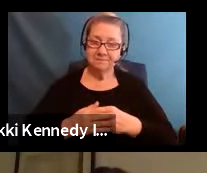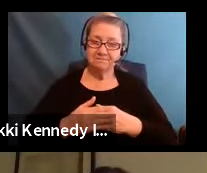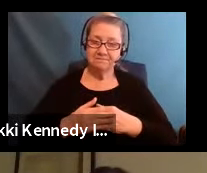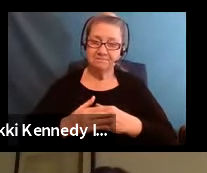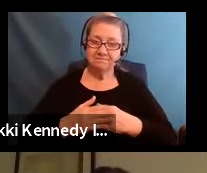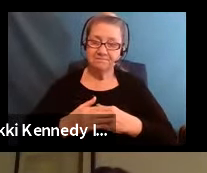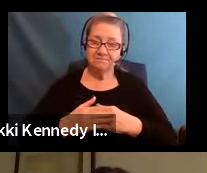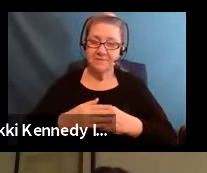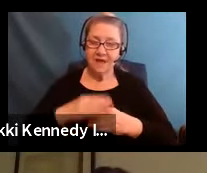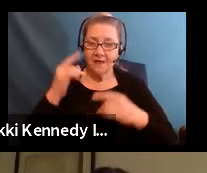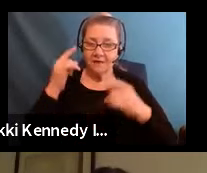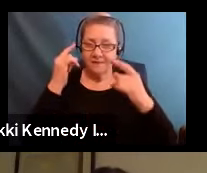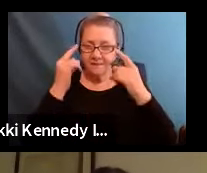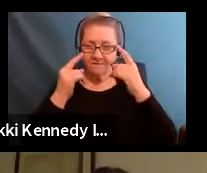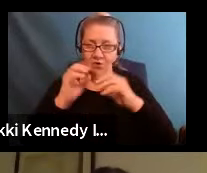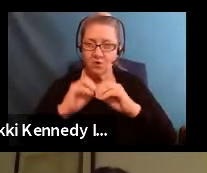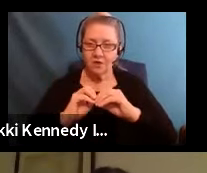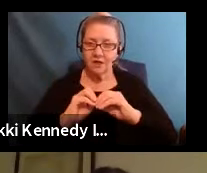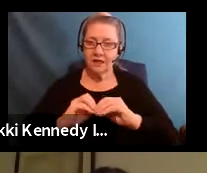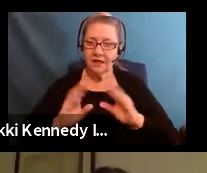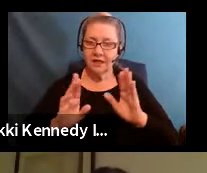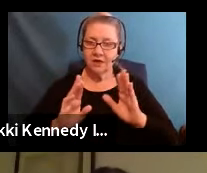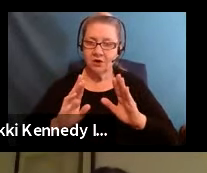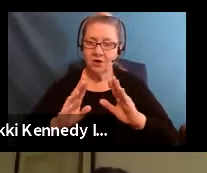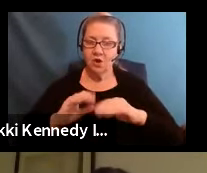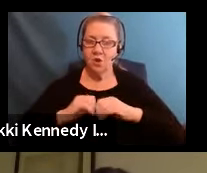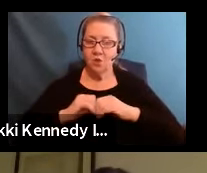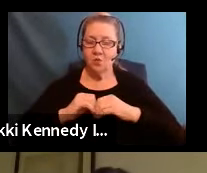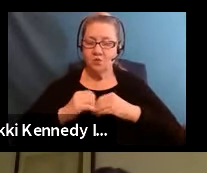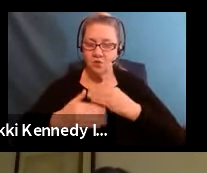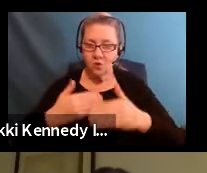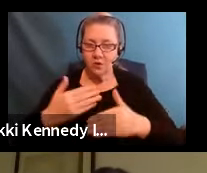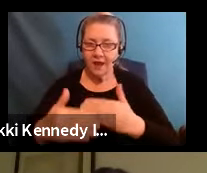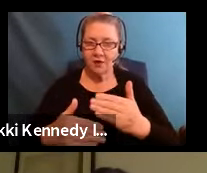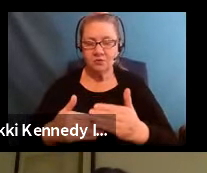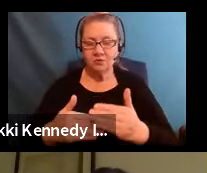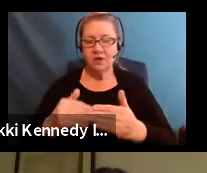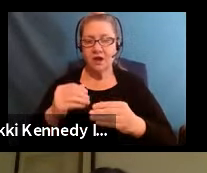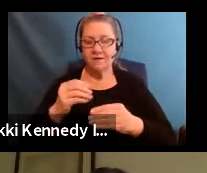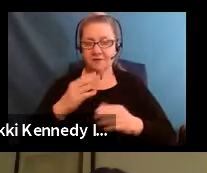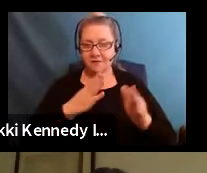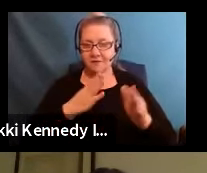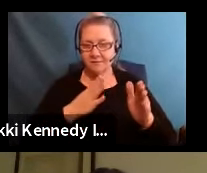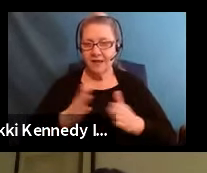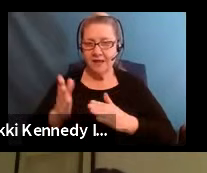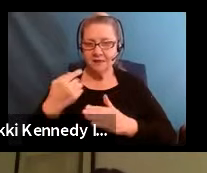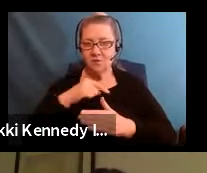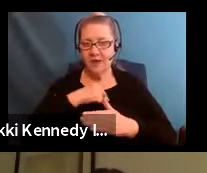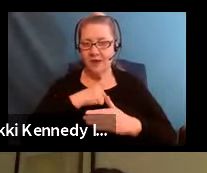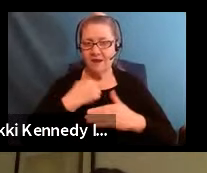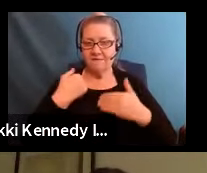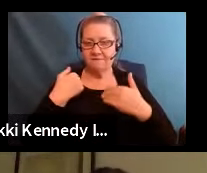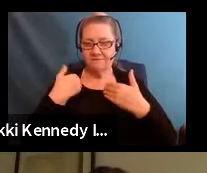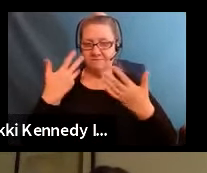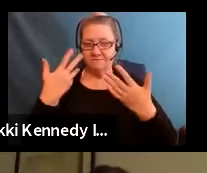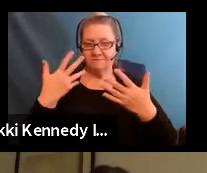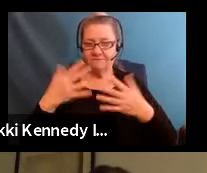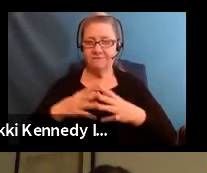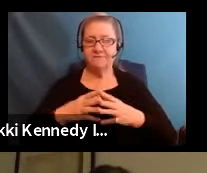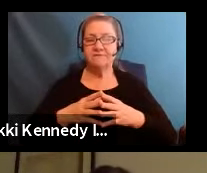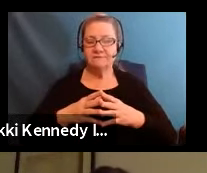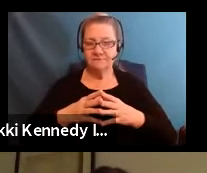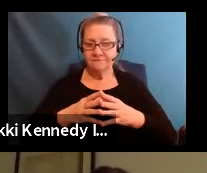the thoughtful and clear rollout of the current plans that we have in place. And